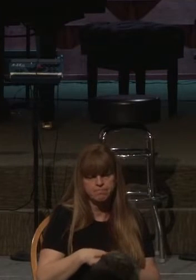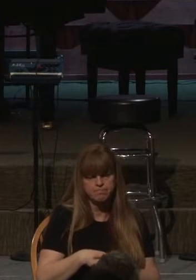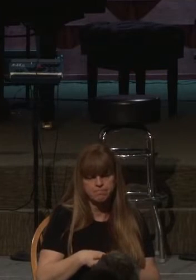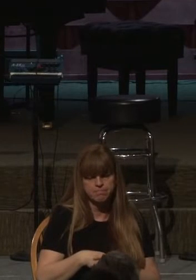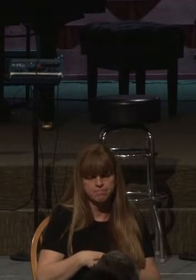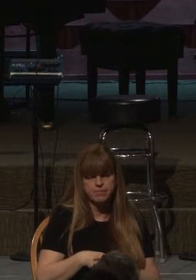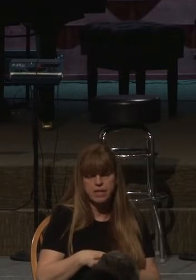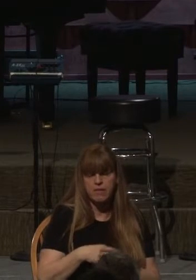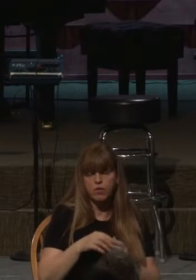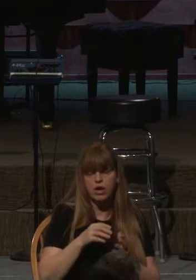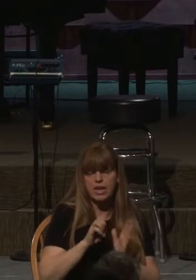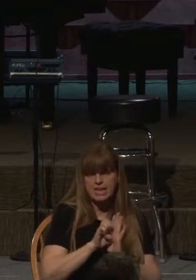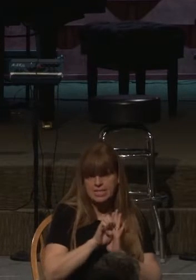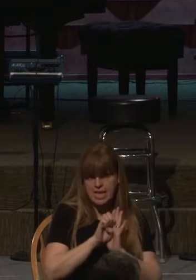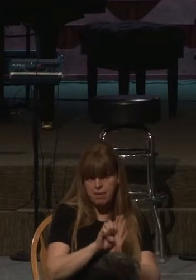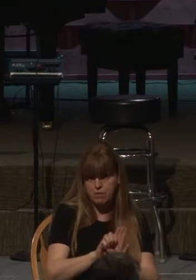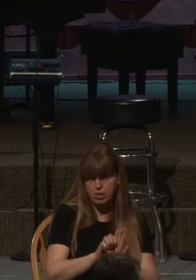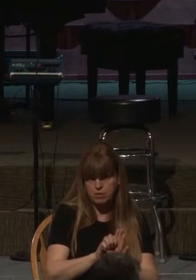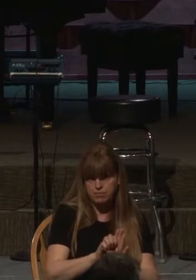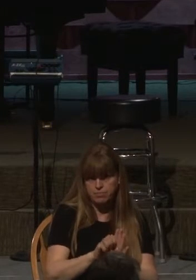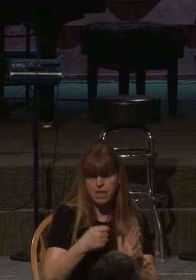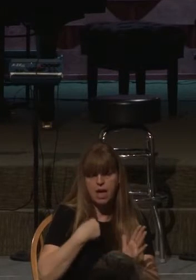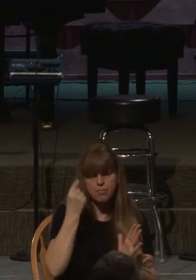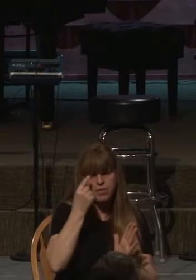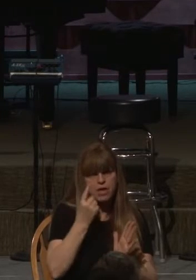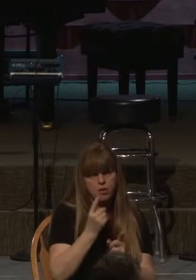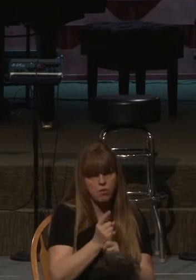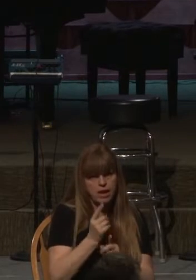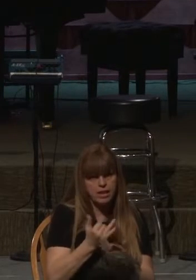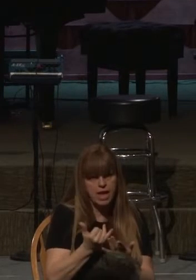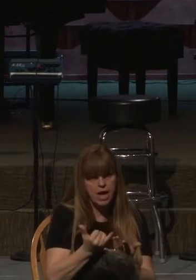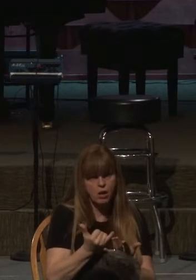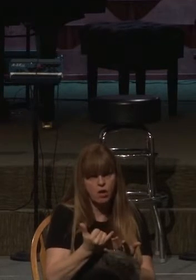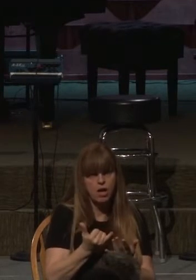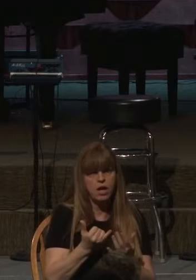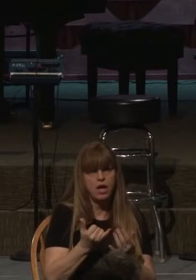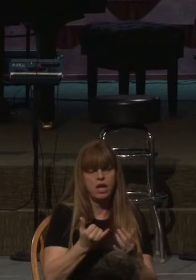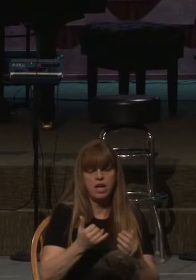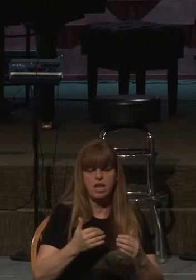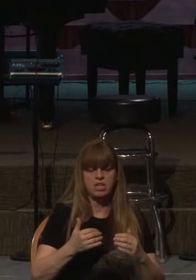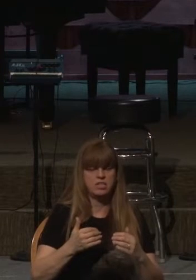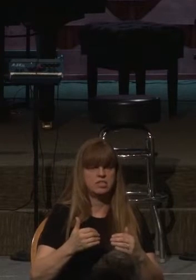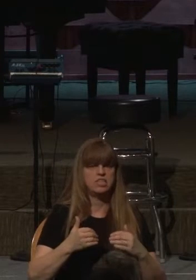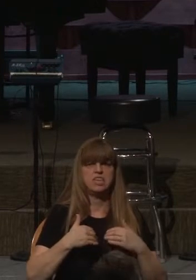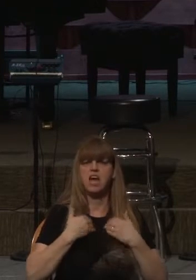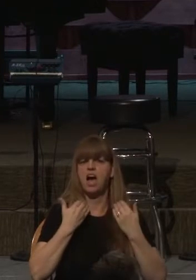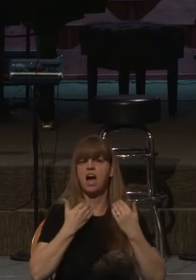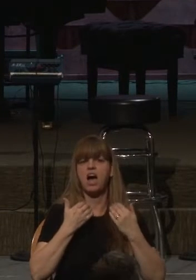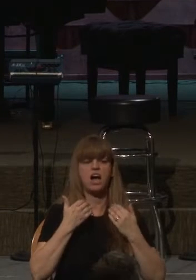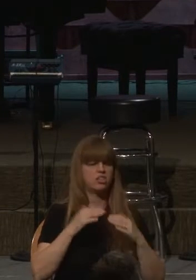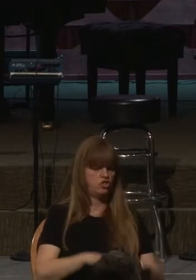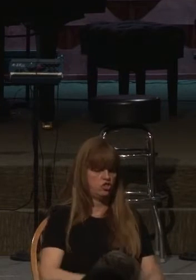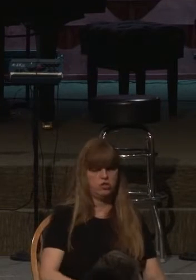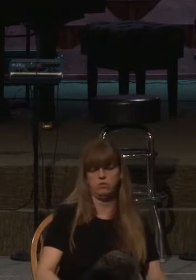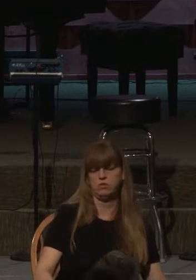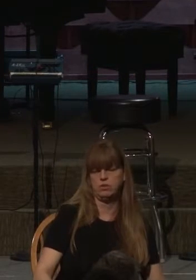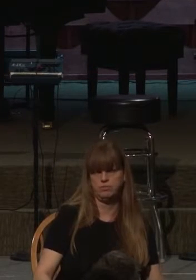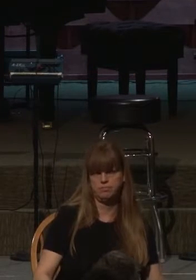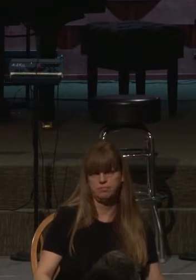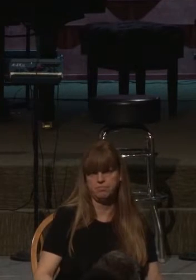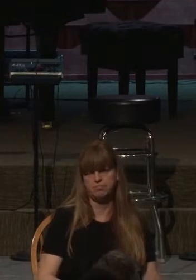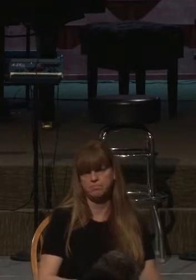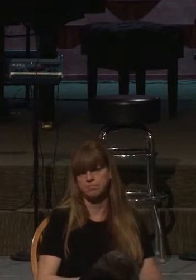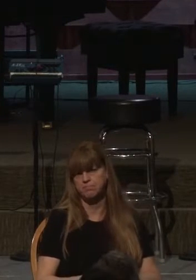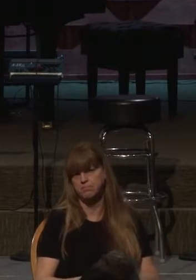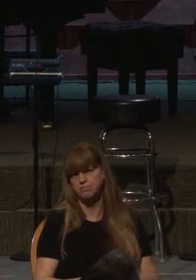For example, and I'm thinking right now of just immature, young, unlearned, young children.